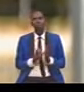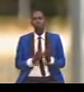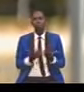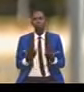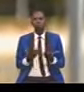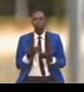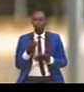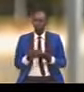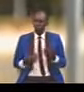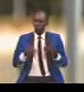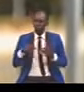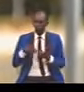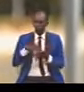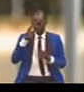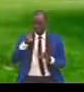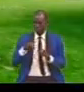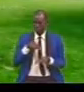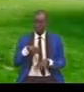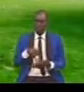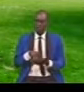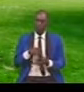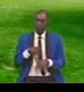What has this boy done this time?